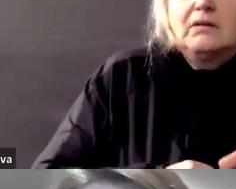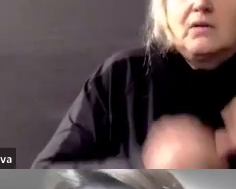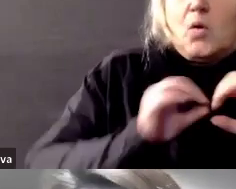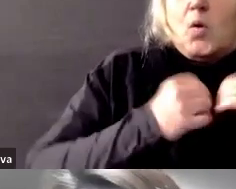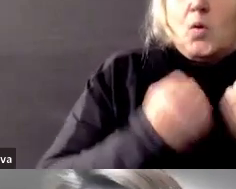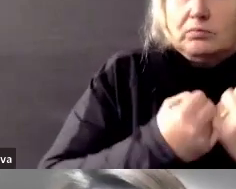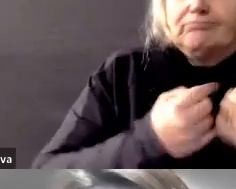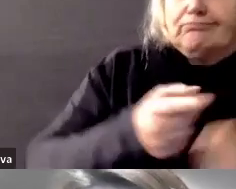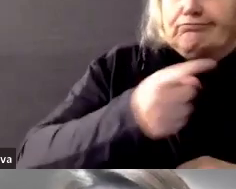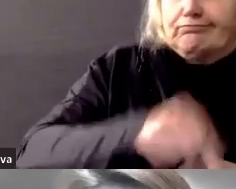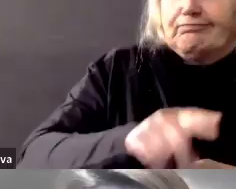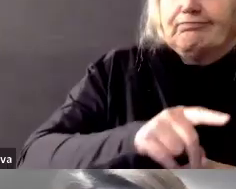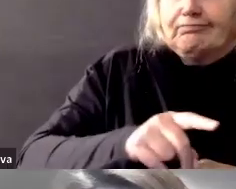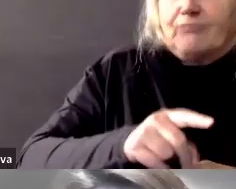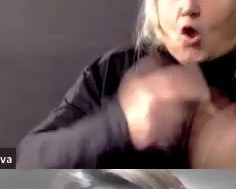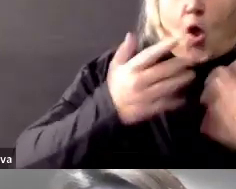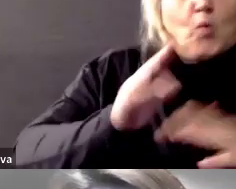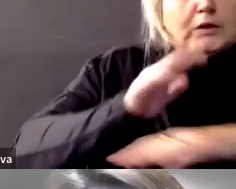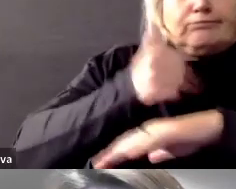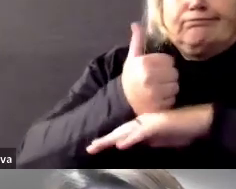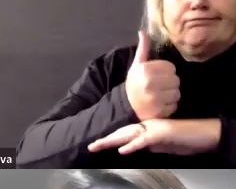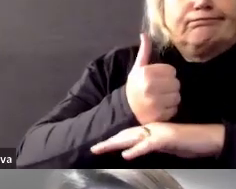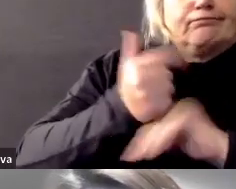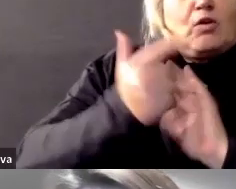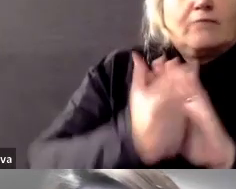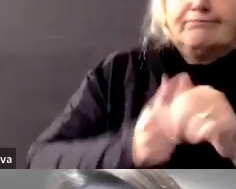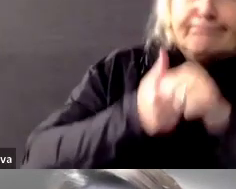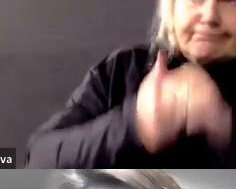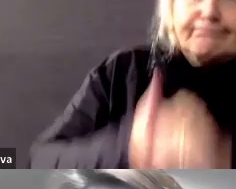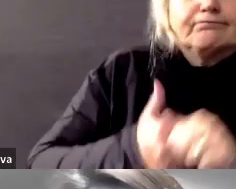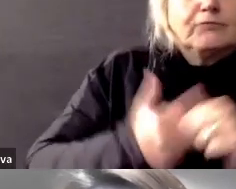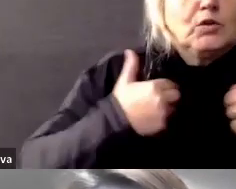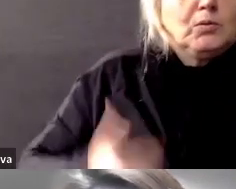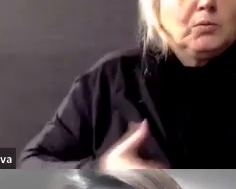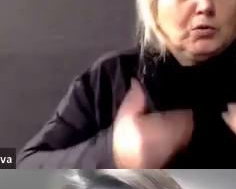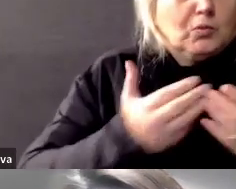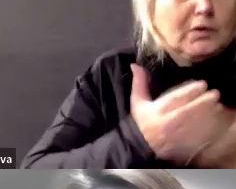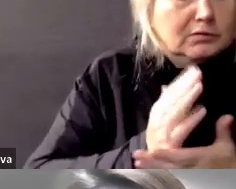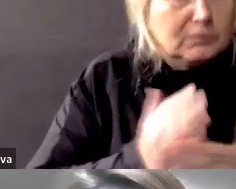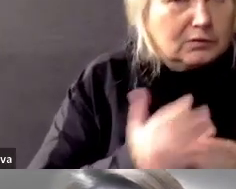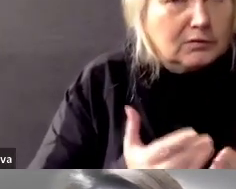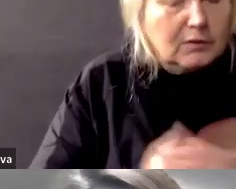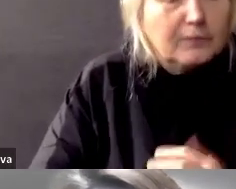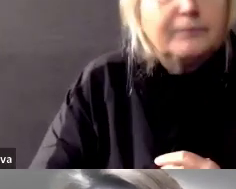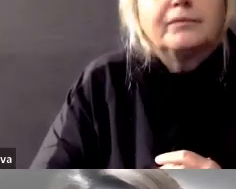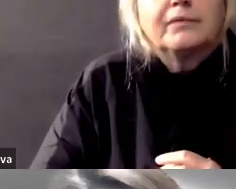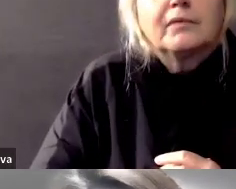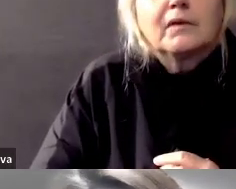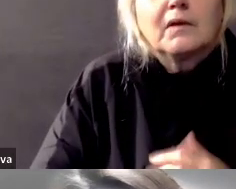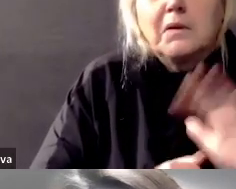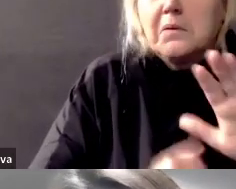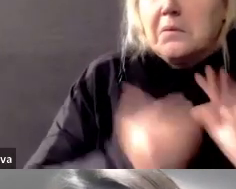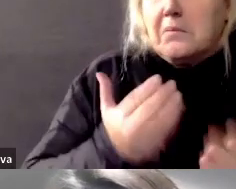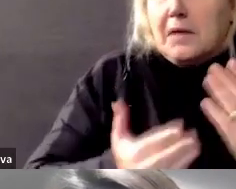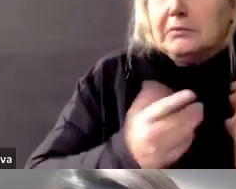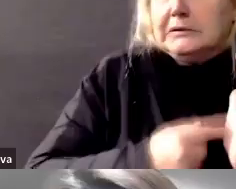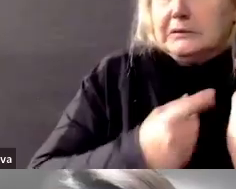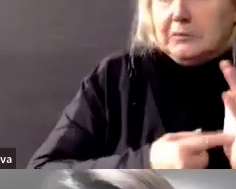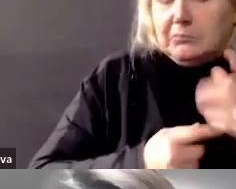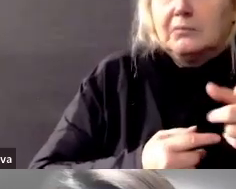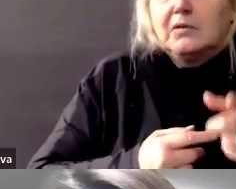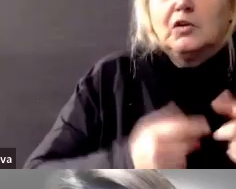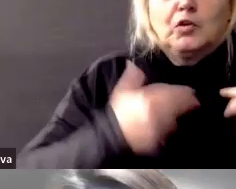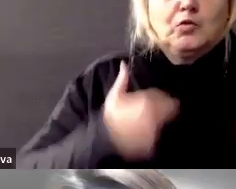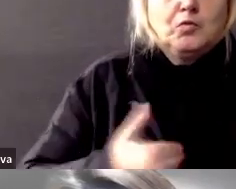respect human rights. So even though we may not uh, advance our human rights, through the Human